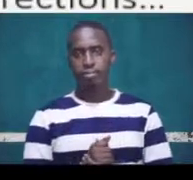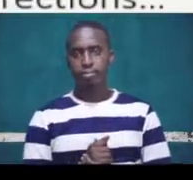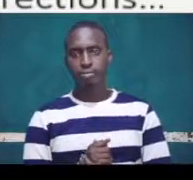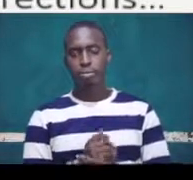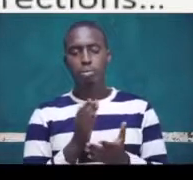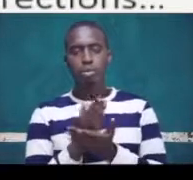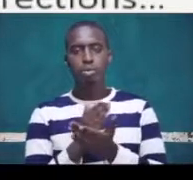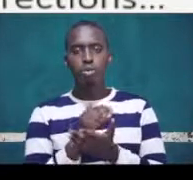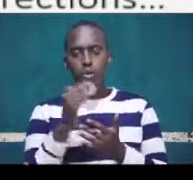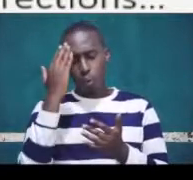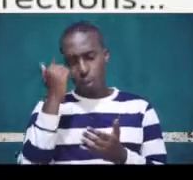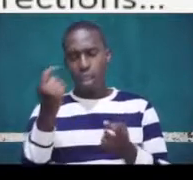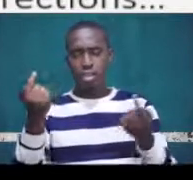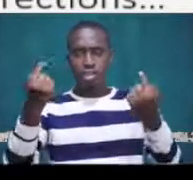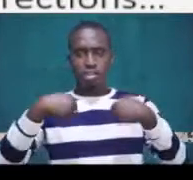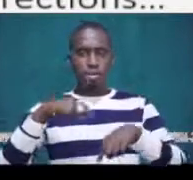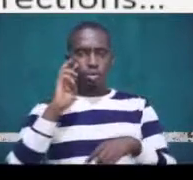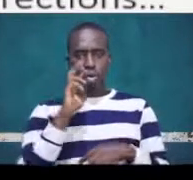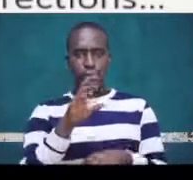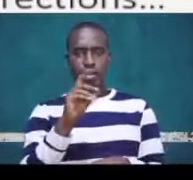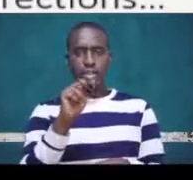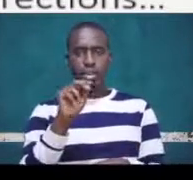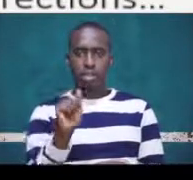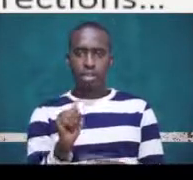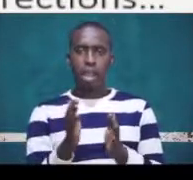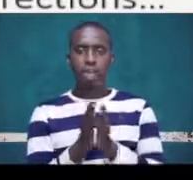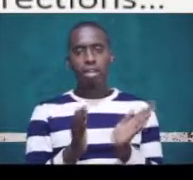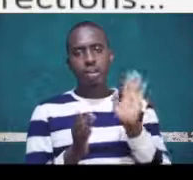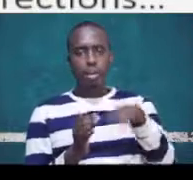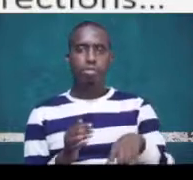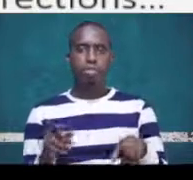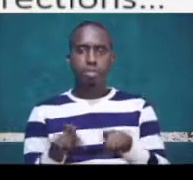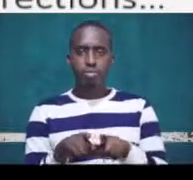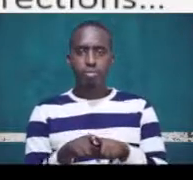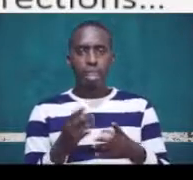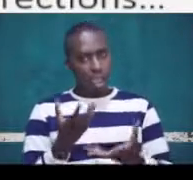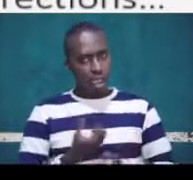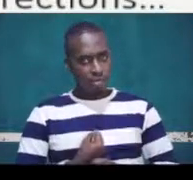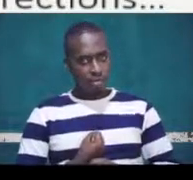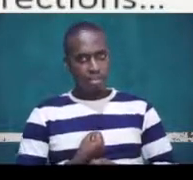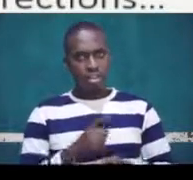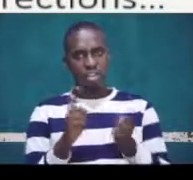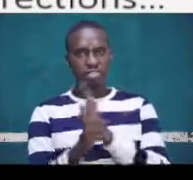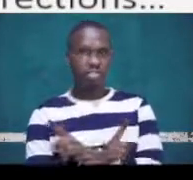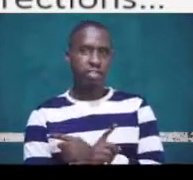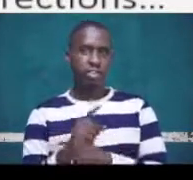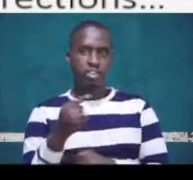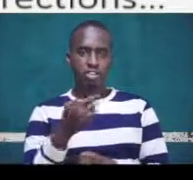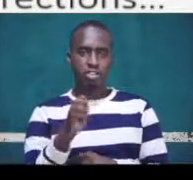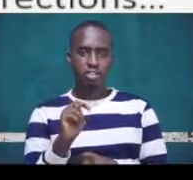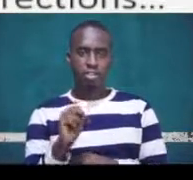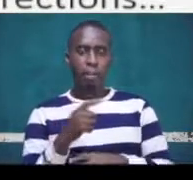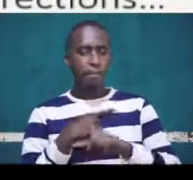Why does it attack our DNA and then come out? So it's like it has a reverse gear, I would say.